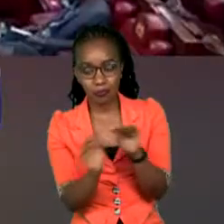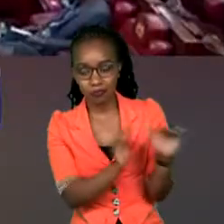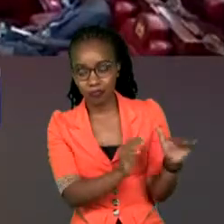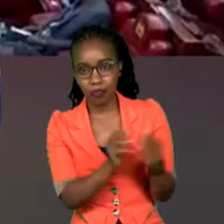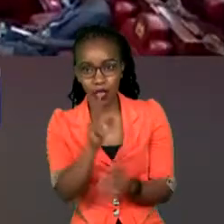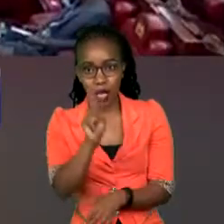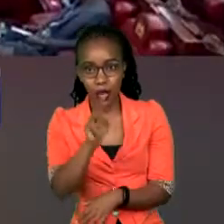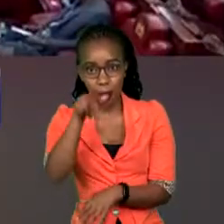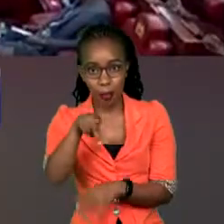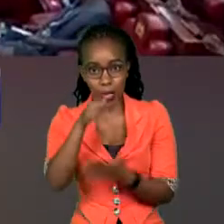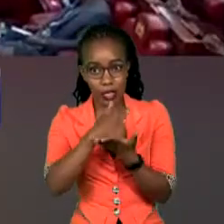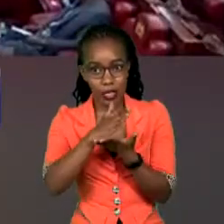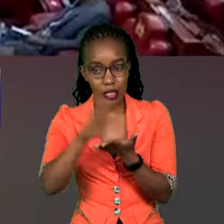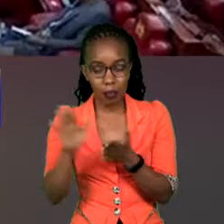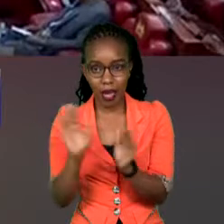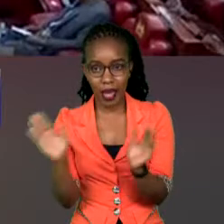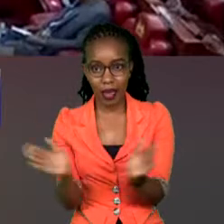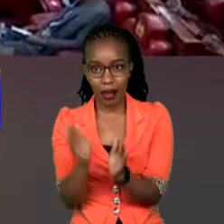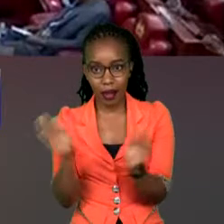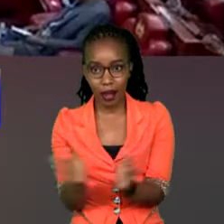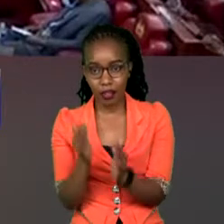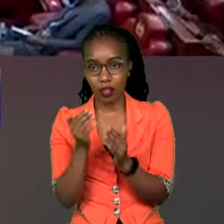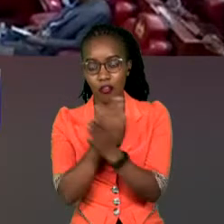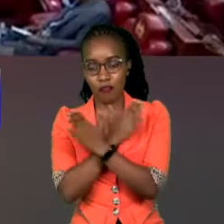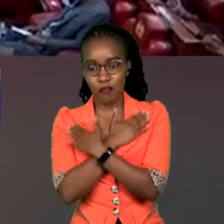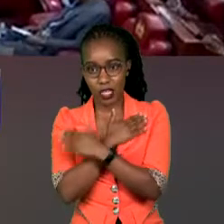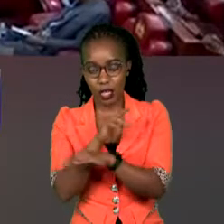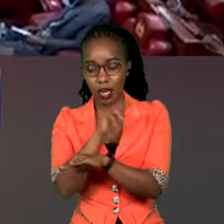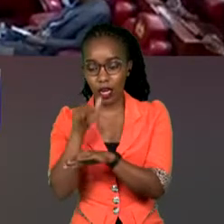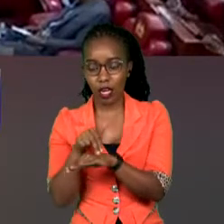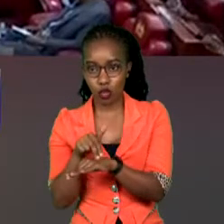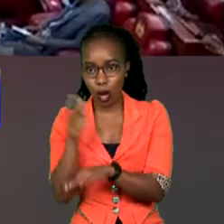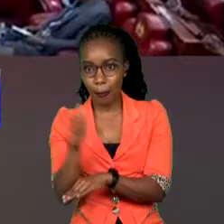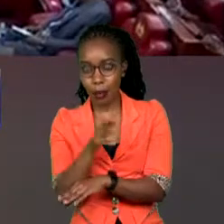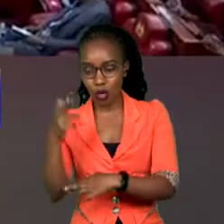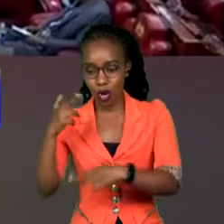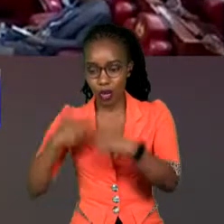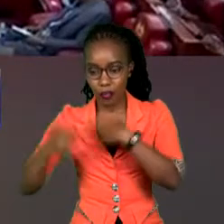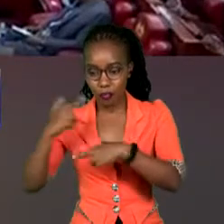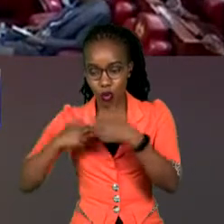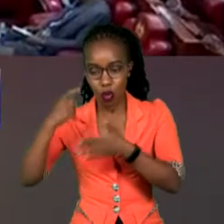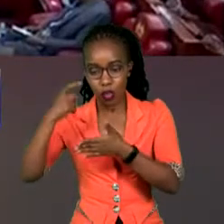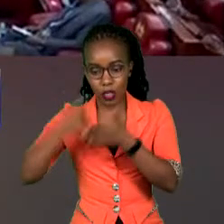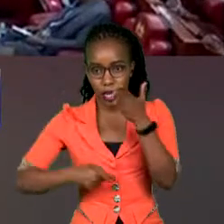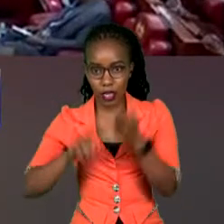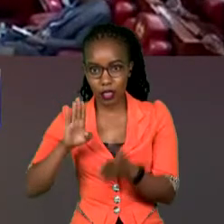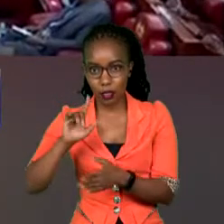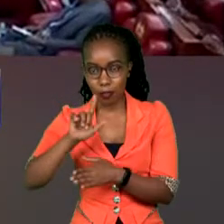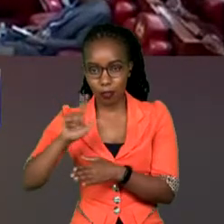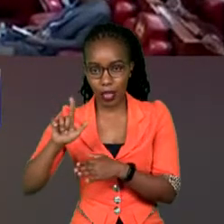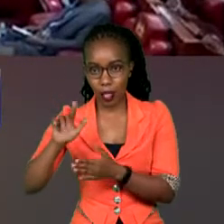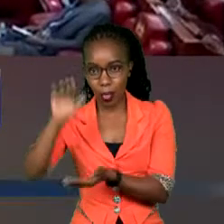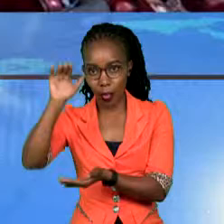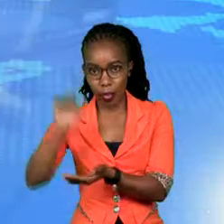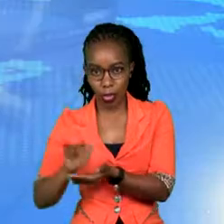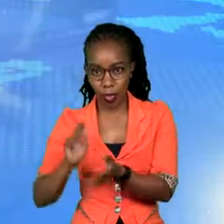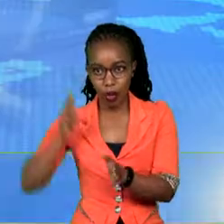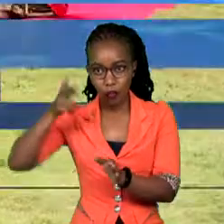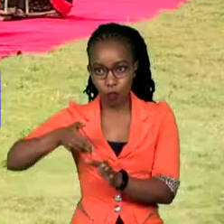members of parliament are urging their colleagues in the National Assembly to review tax bill that will see reduction of fuel